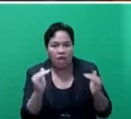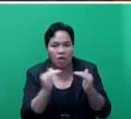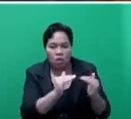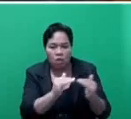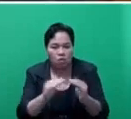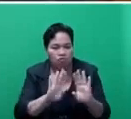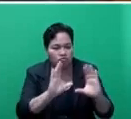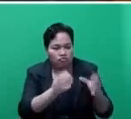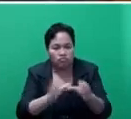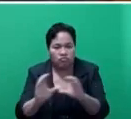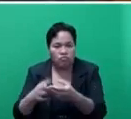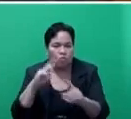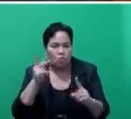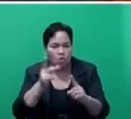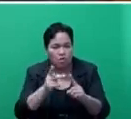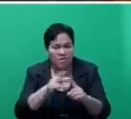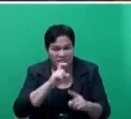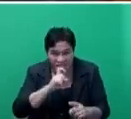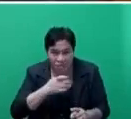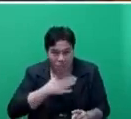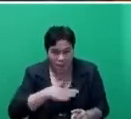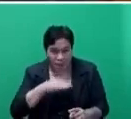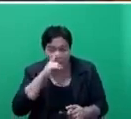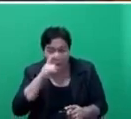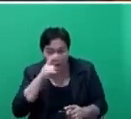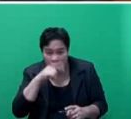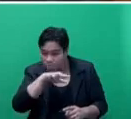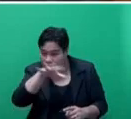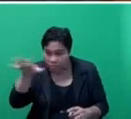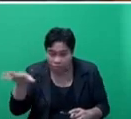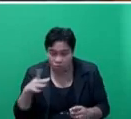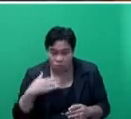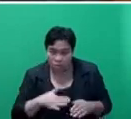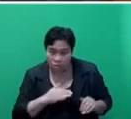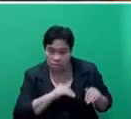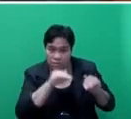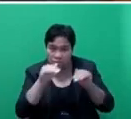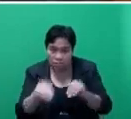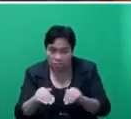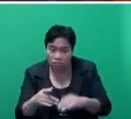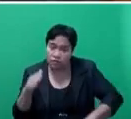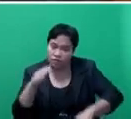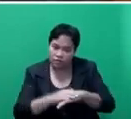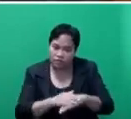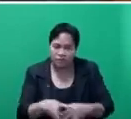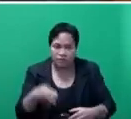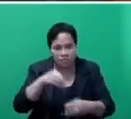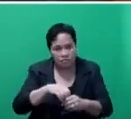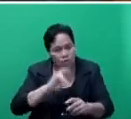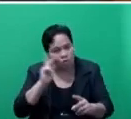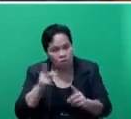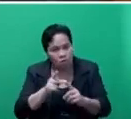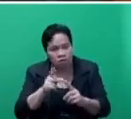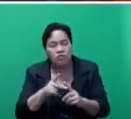carry out their work. If you want our people to participate, to be fully engaged in politics, that is something that we